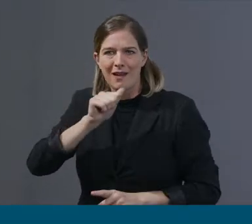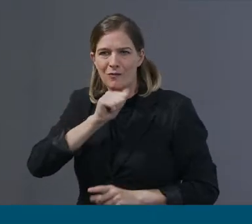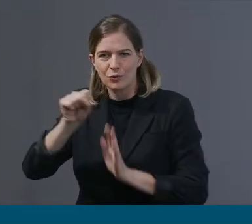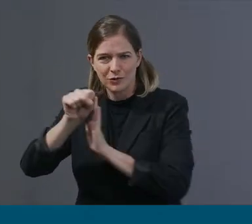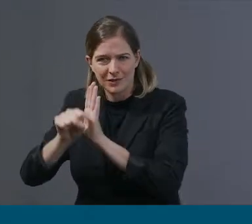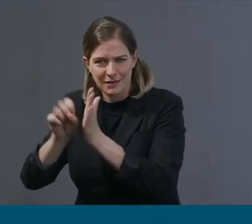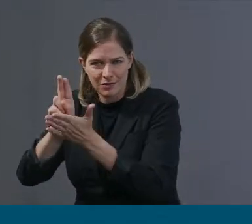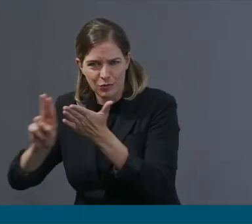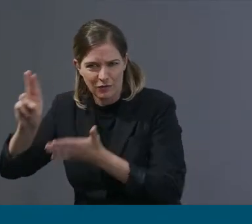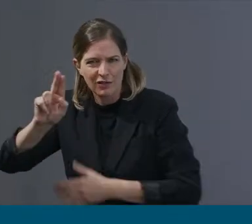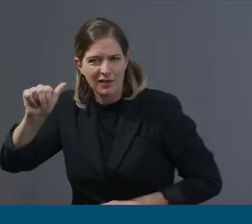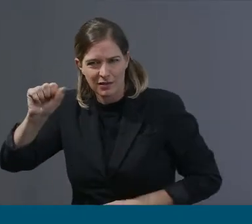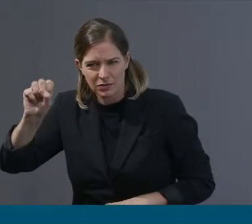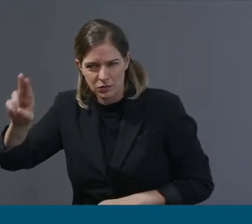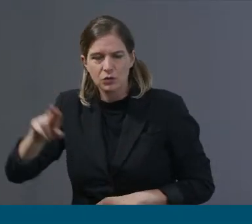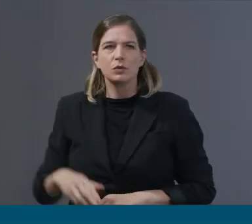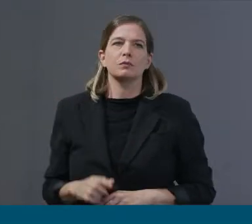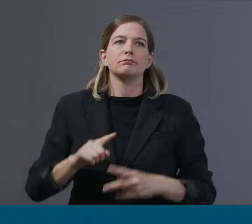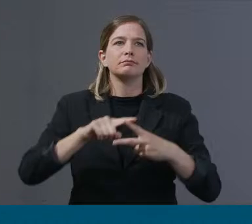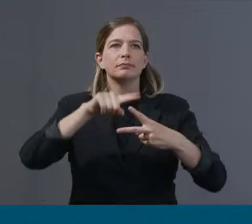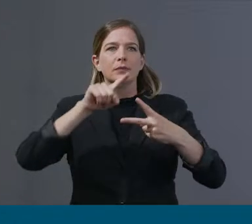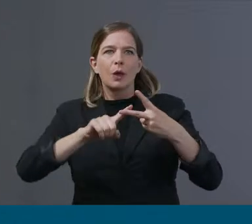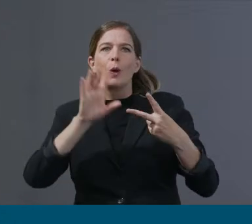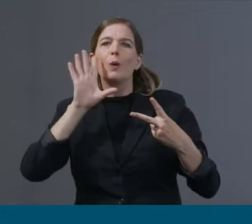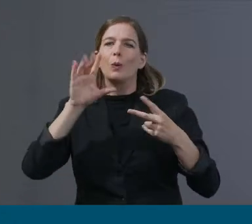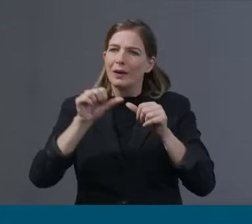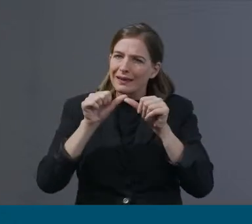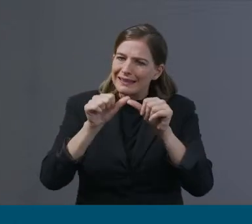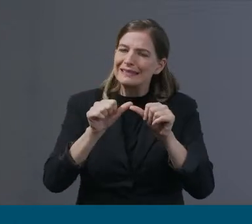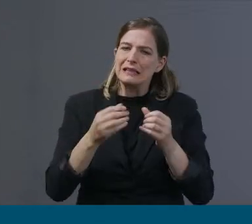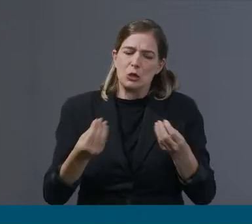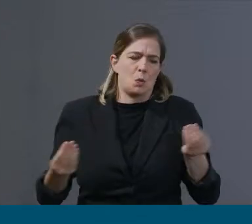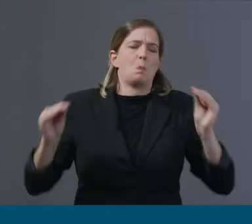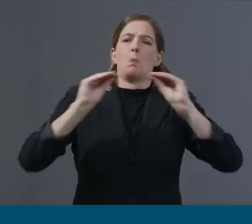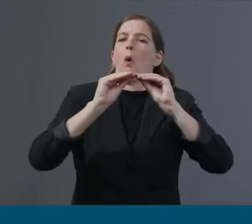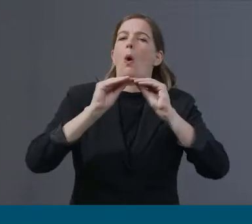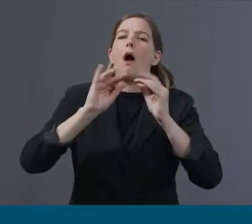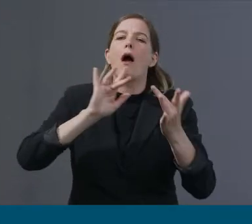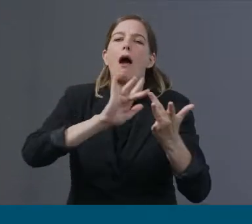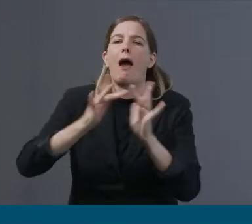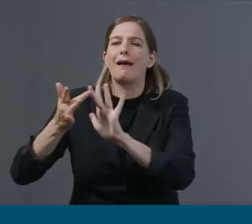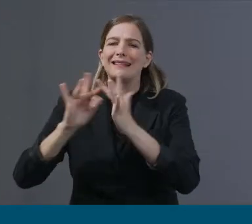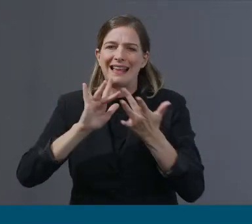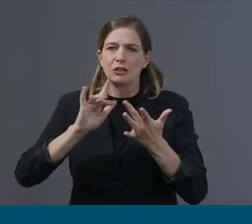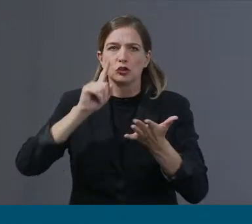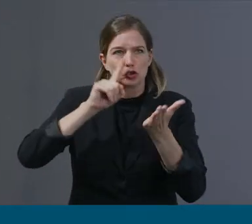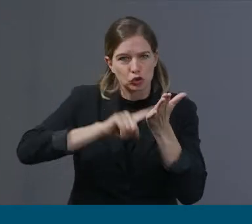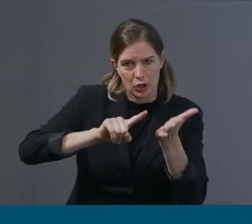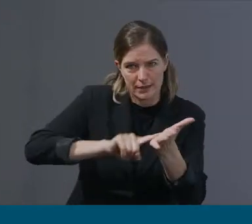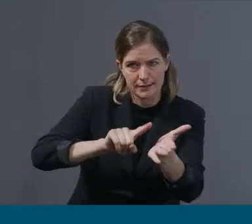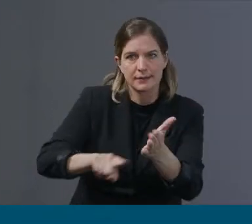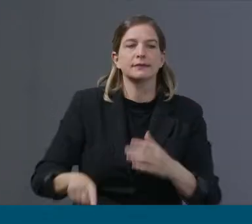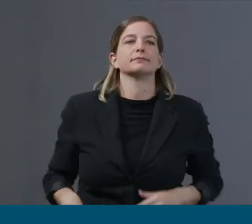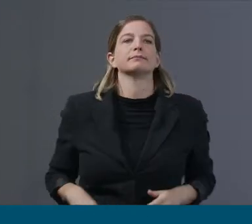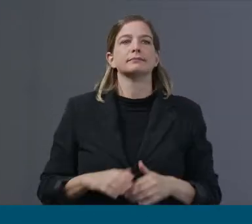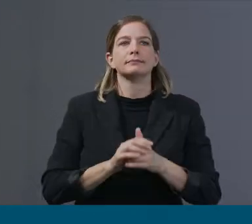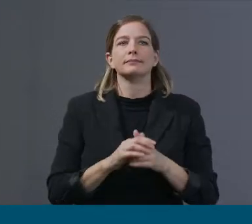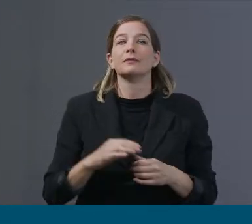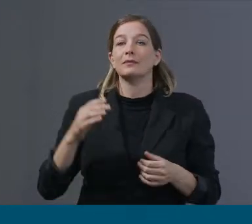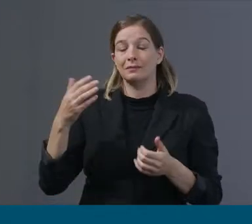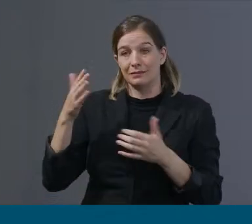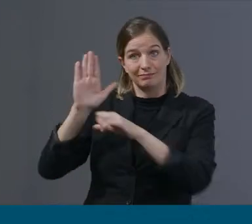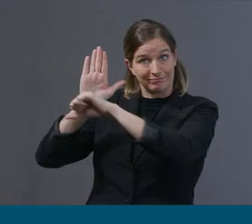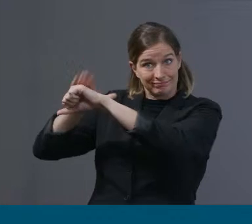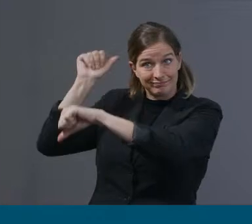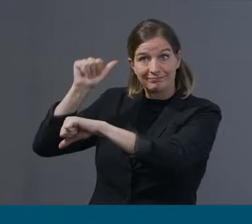contact tracing in partnership with the counties, deploying the National Guard with additional dollars for counties around the